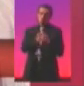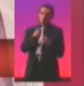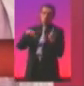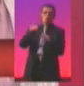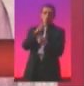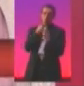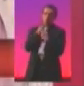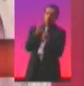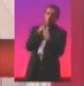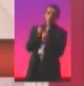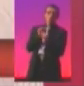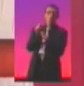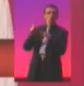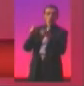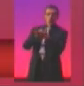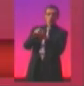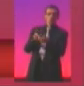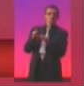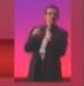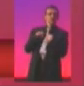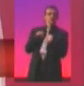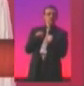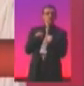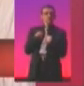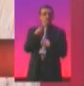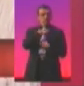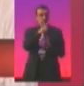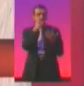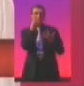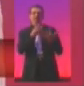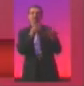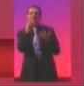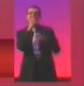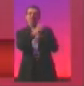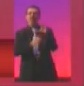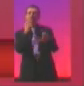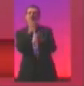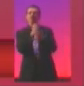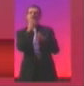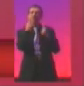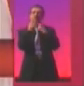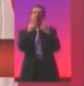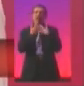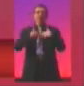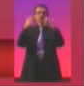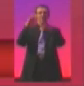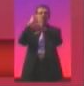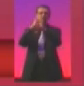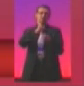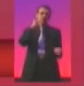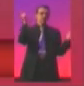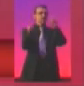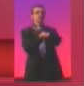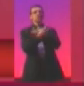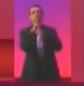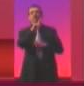constituents. It must also mean reforming our 19th century parliamentary institutions and making them 21st